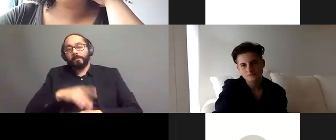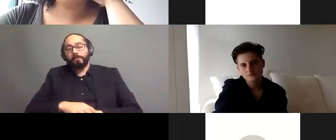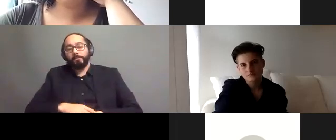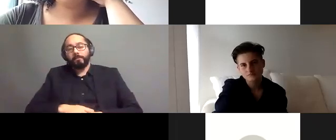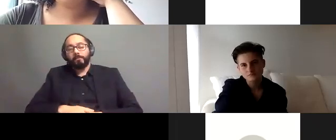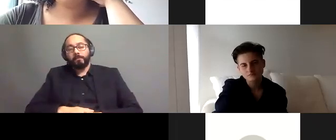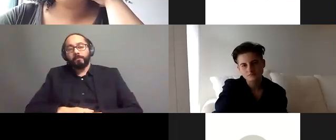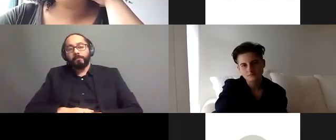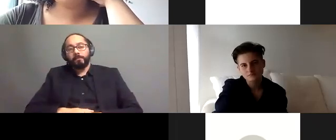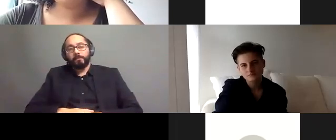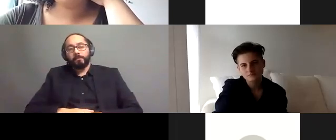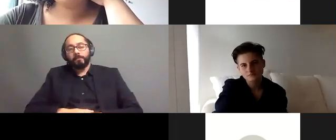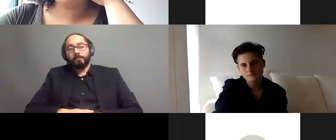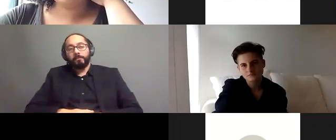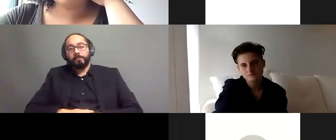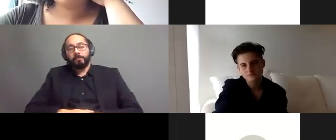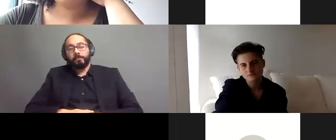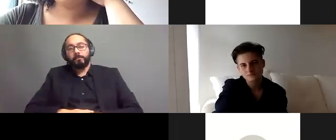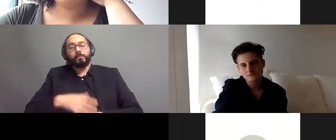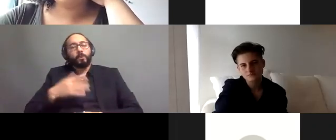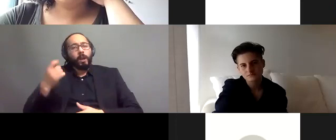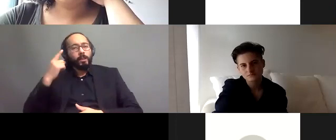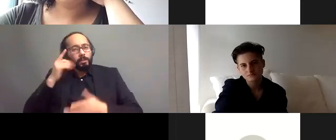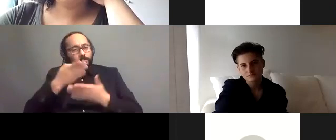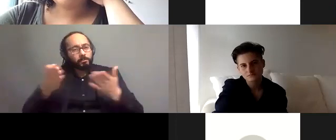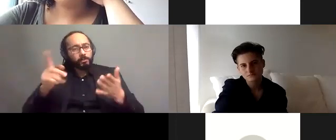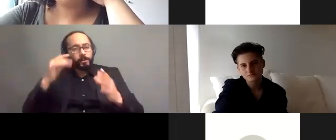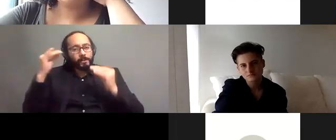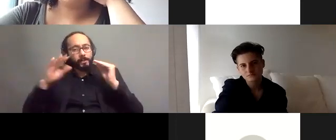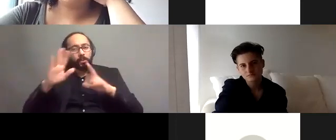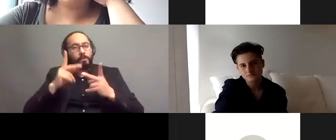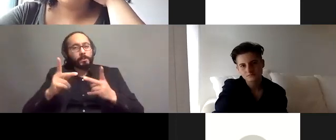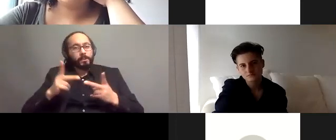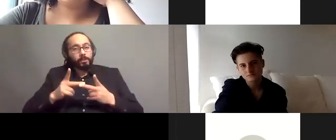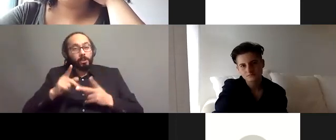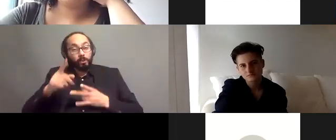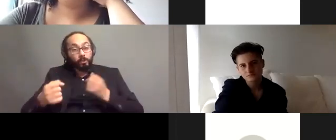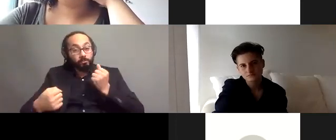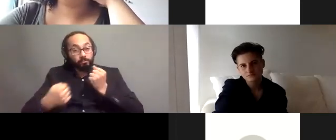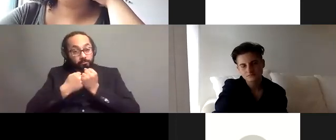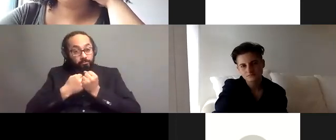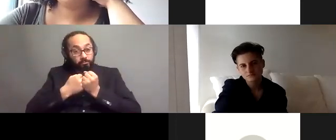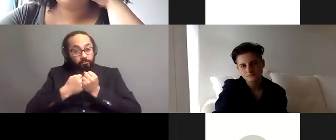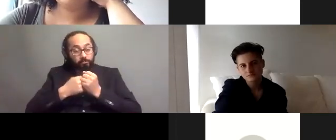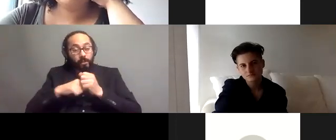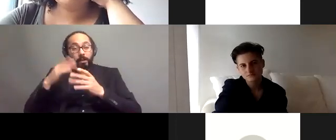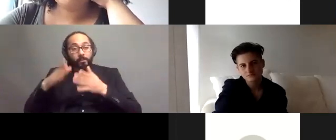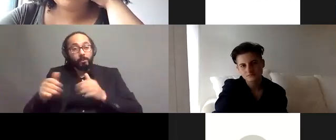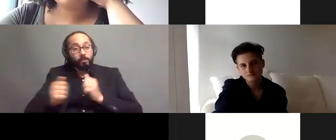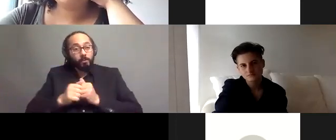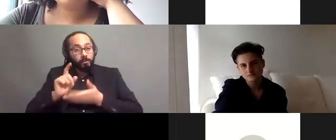consider, you know, your position as, you know, an ally and somebody with privilege,